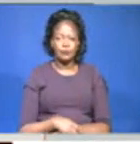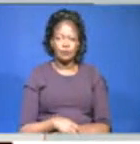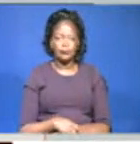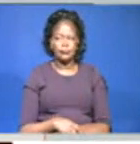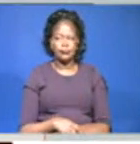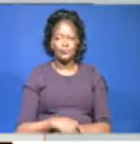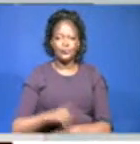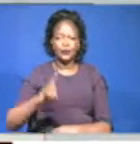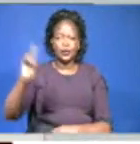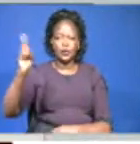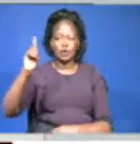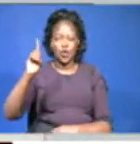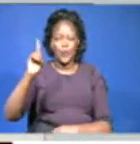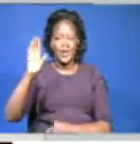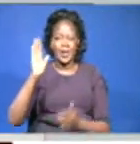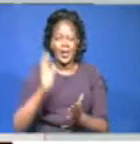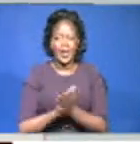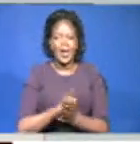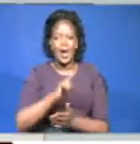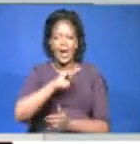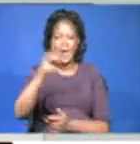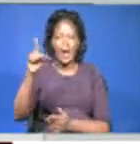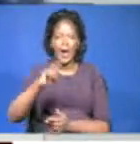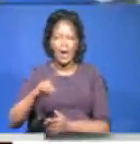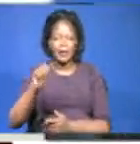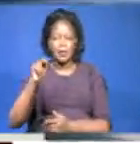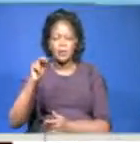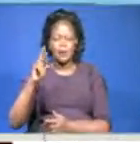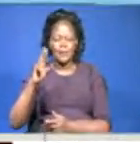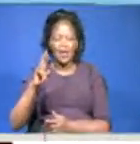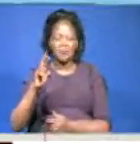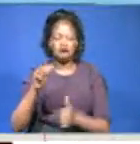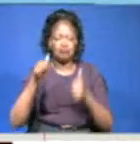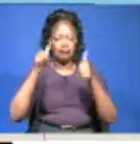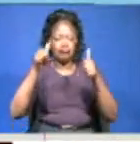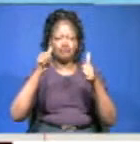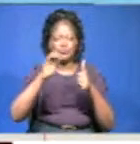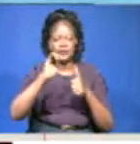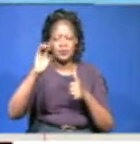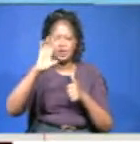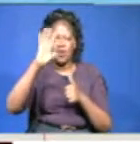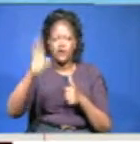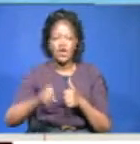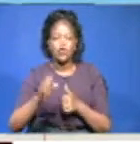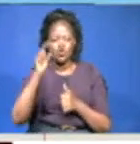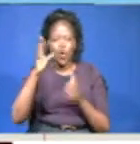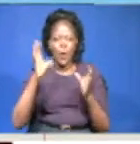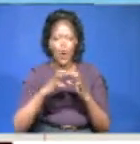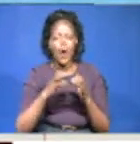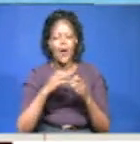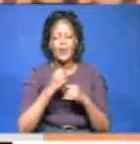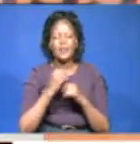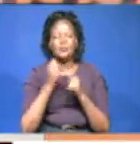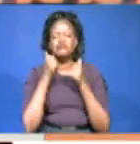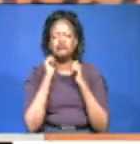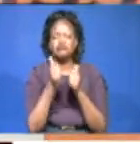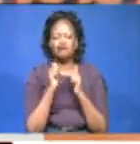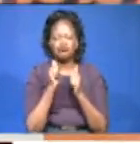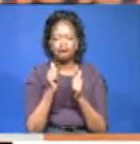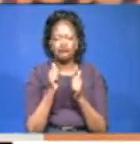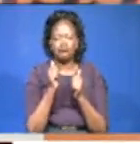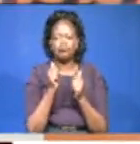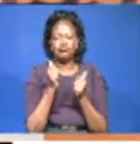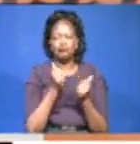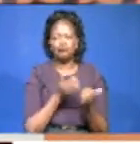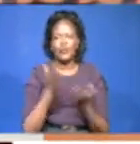Nairobi and Zanzibar are strategic in the East African regional bloc, making them attractive to investors and exporters. It